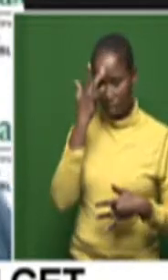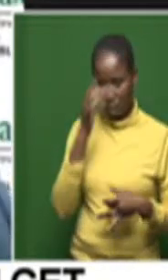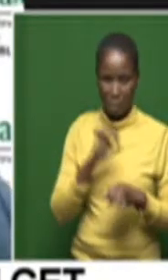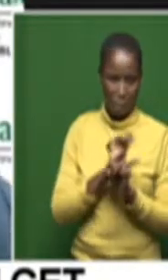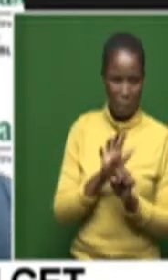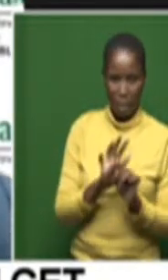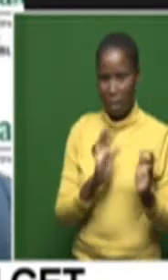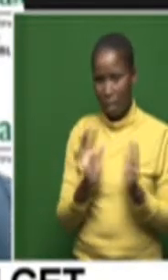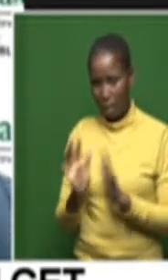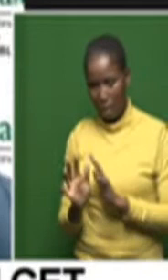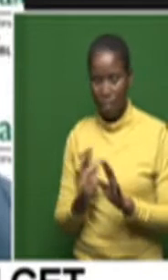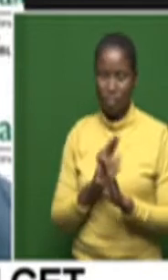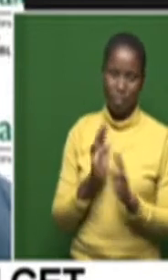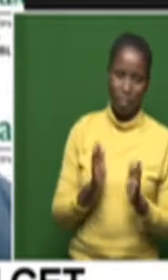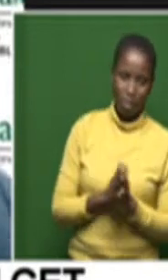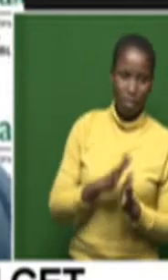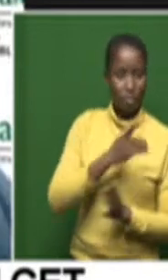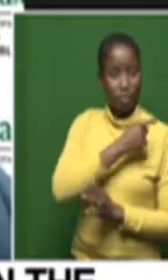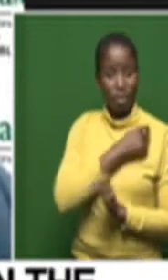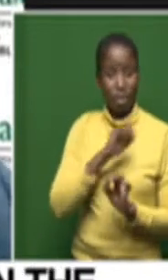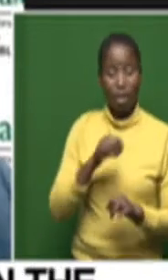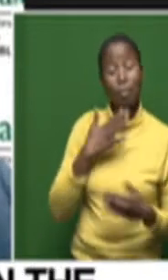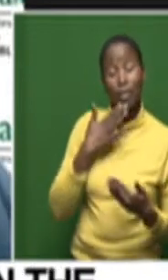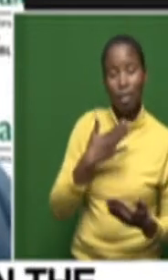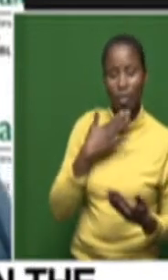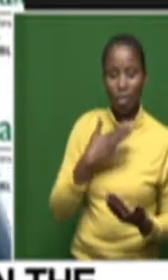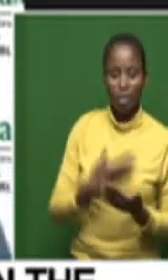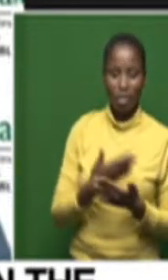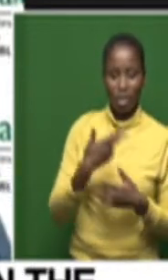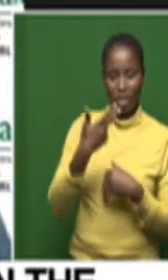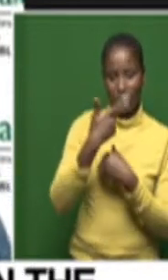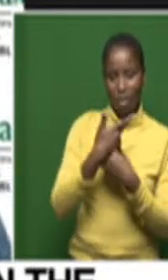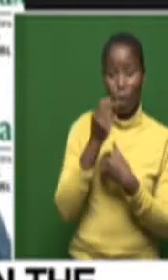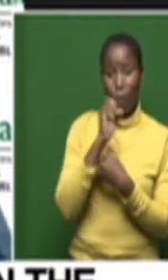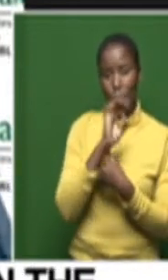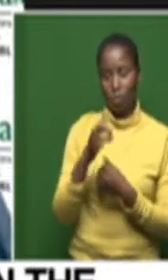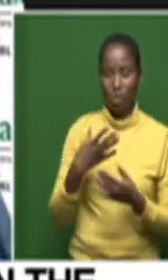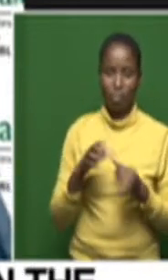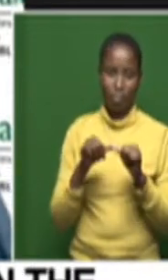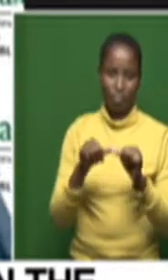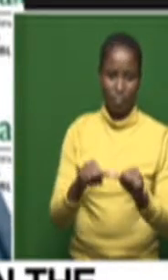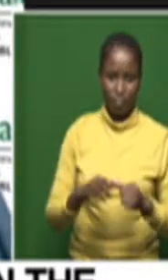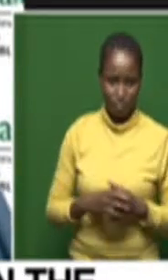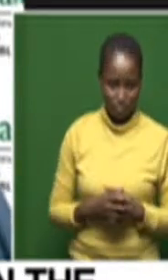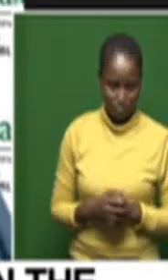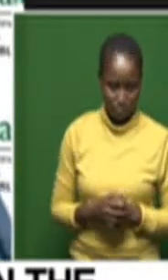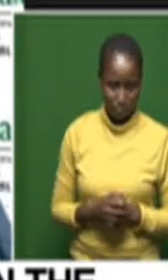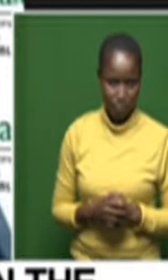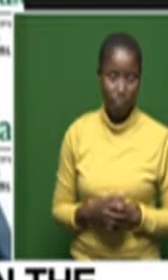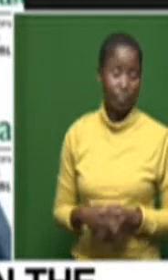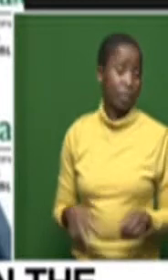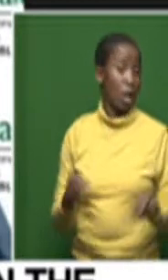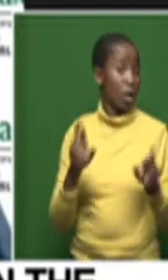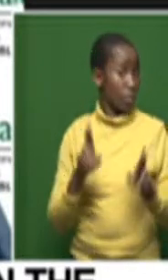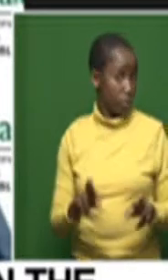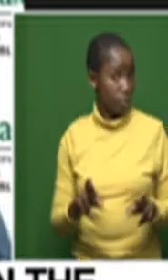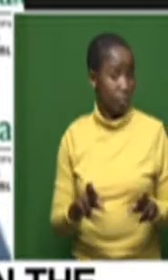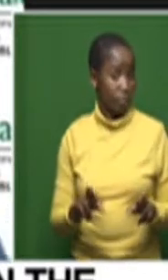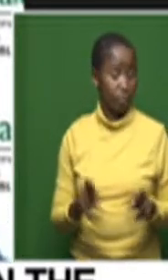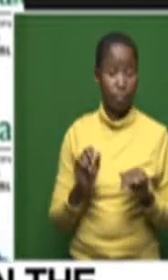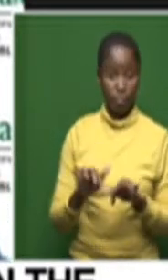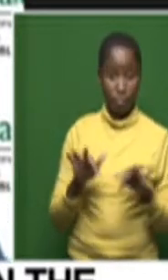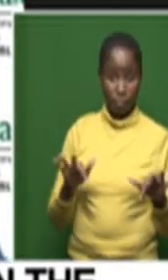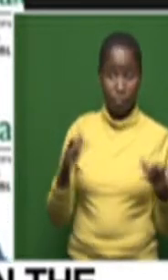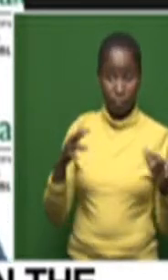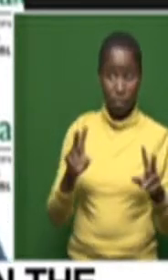you is concerned. Thanks. Yeah, we can switch off the camera now. We continue. We hope other people who have paid